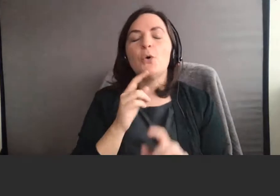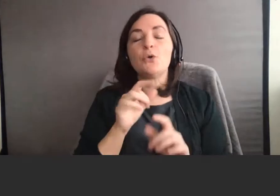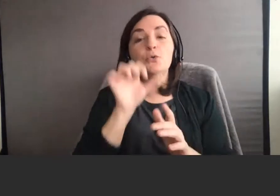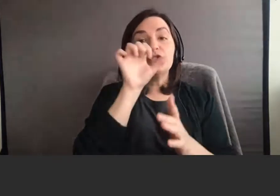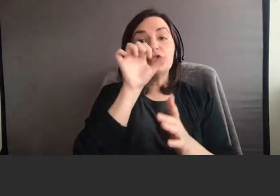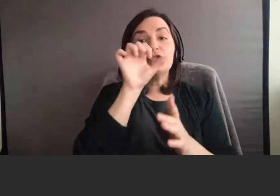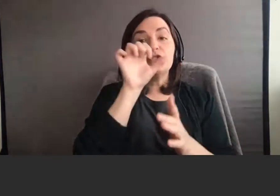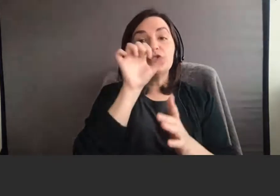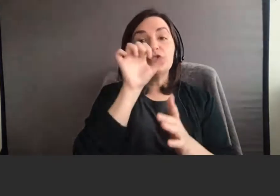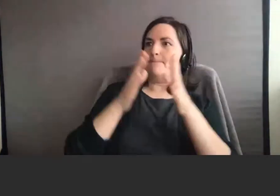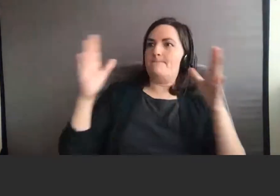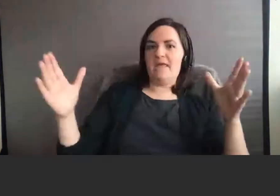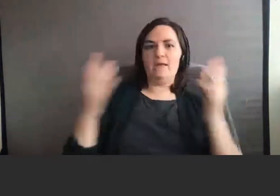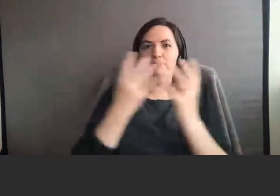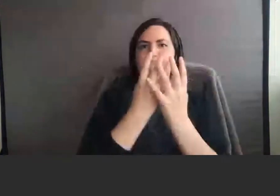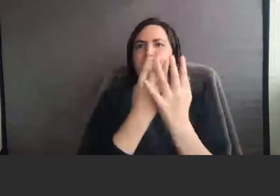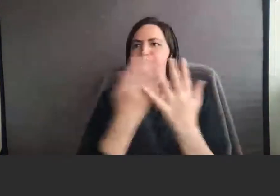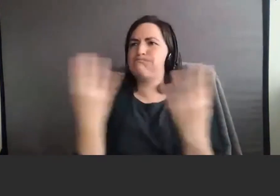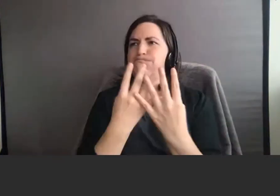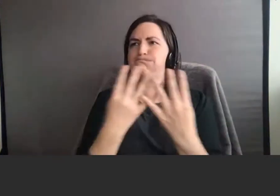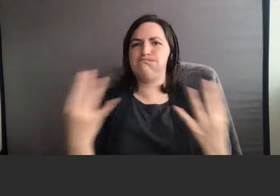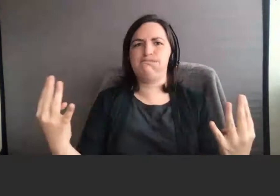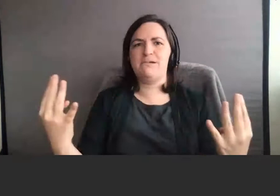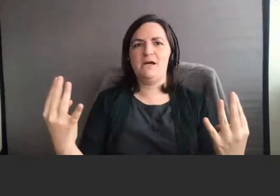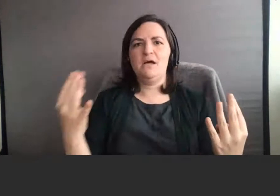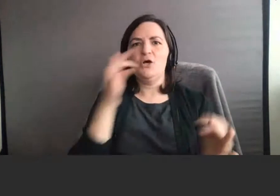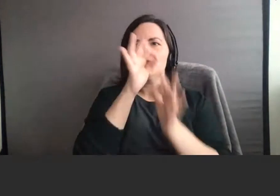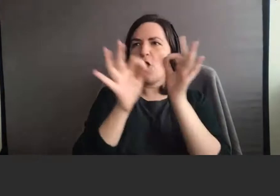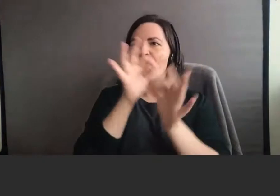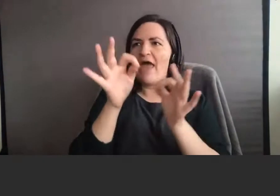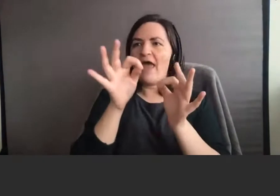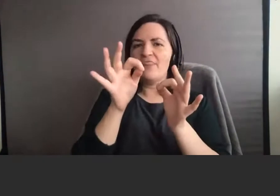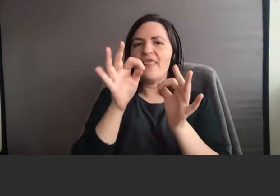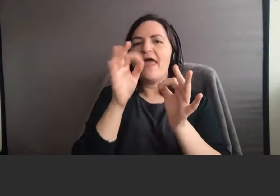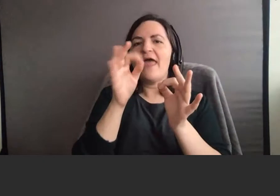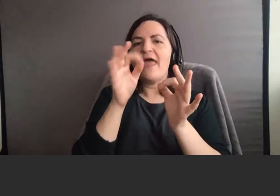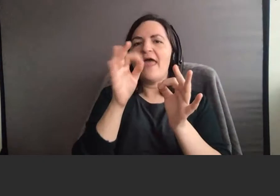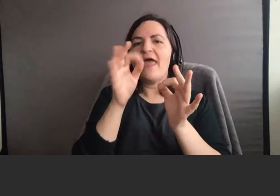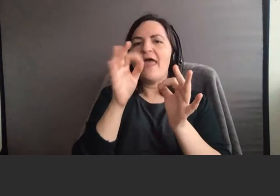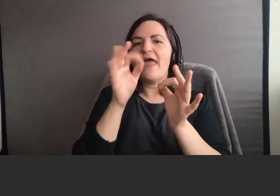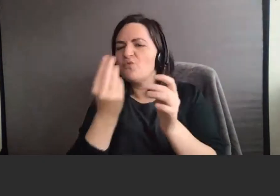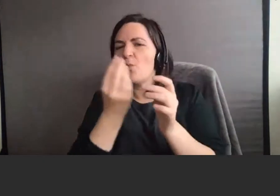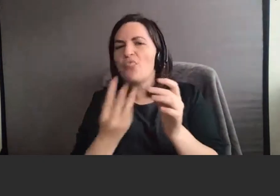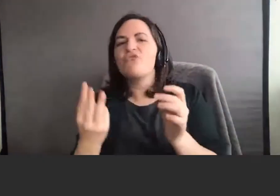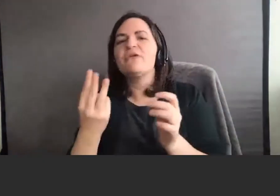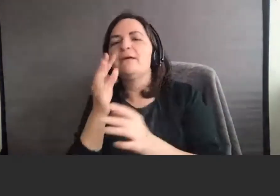a small number of focused participants.